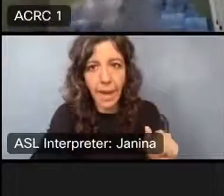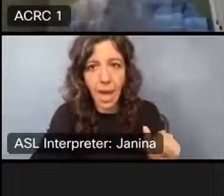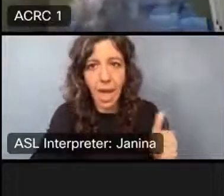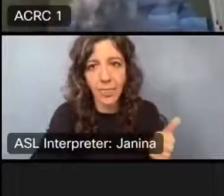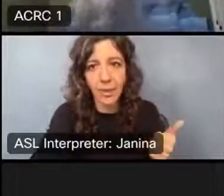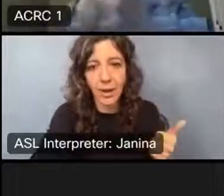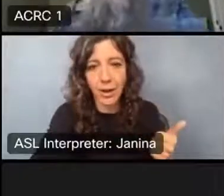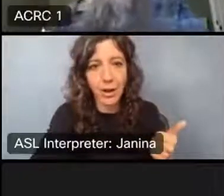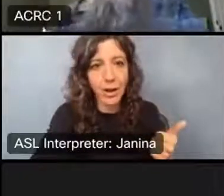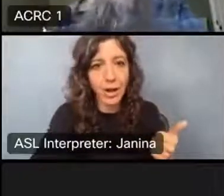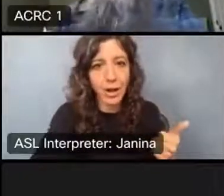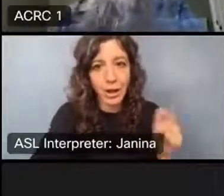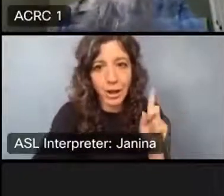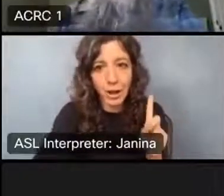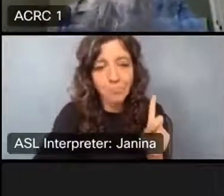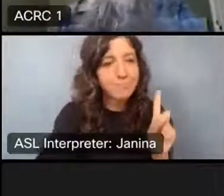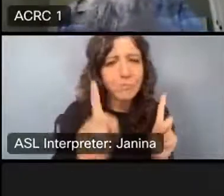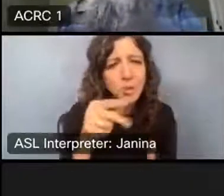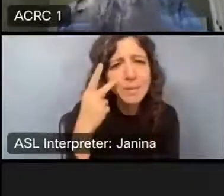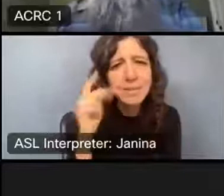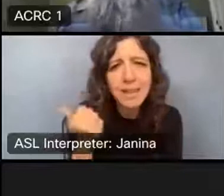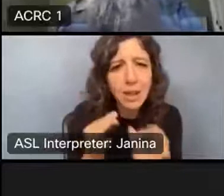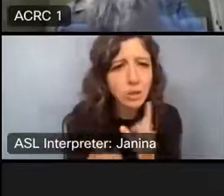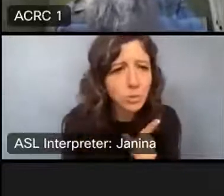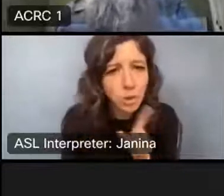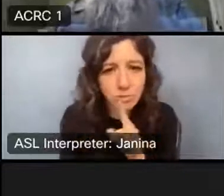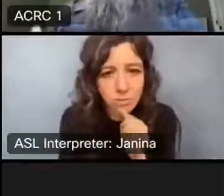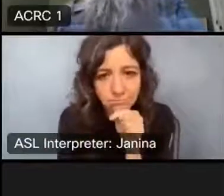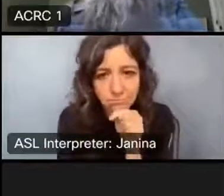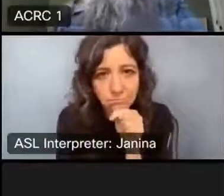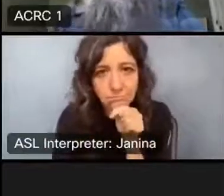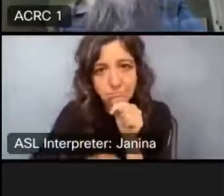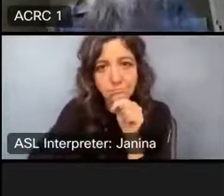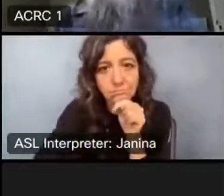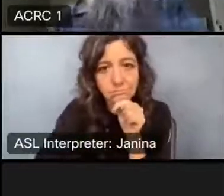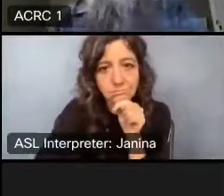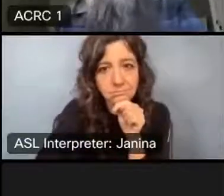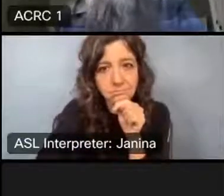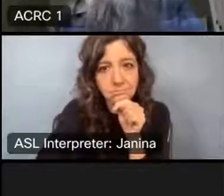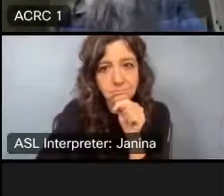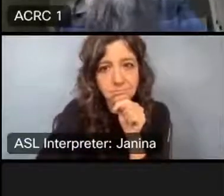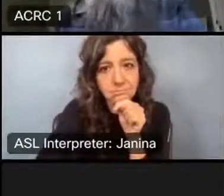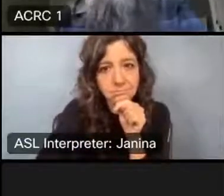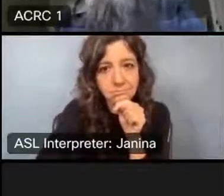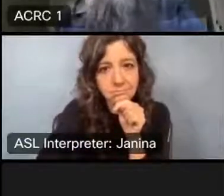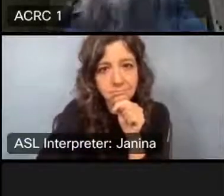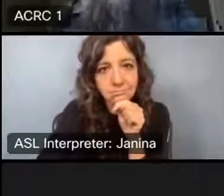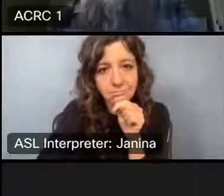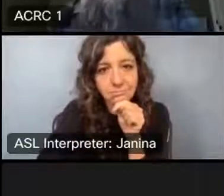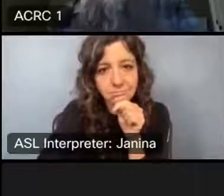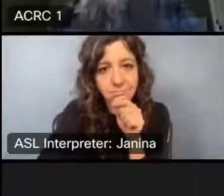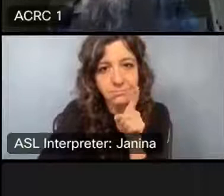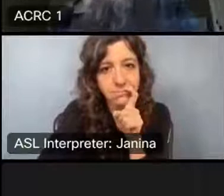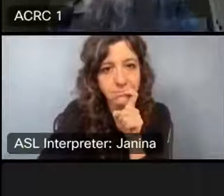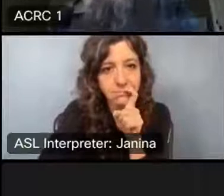Additionally, we had the employment specialist meeting yesterday, and Carly was there along with I think we had 29